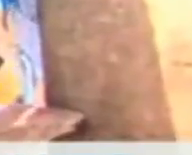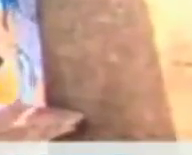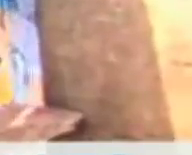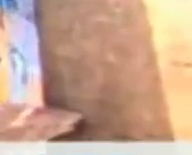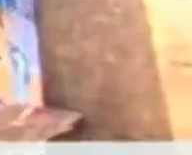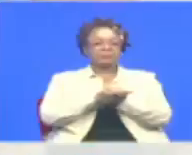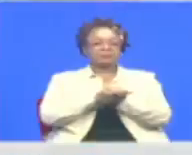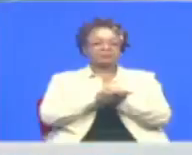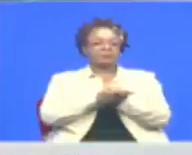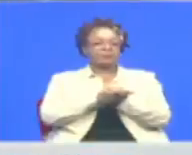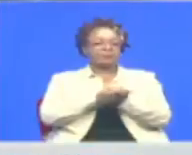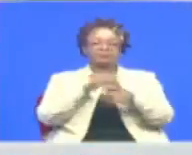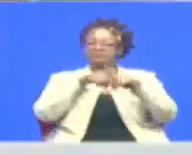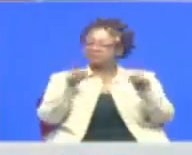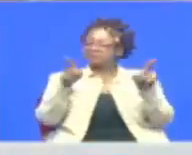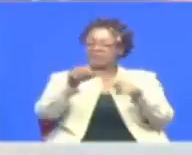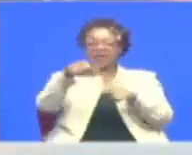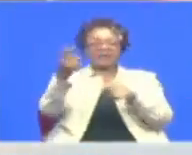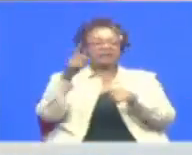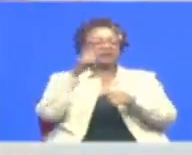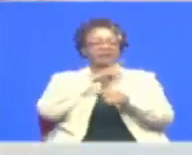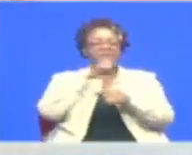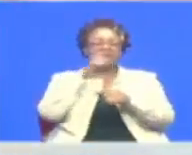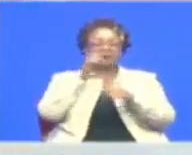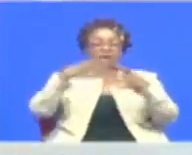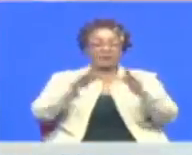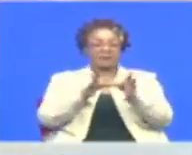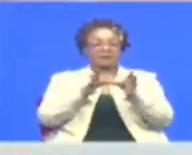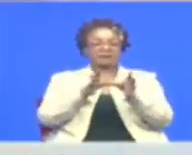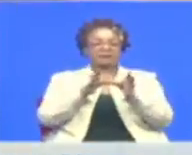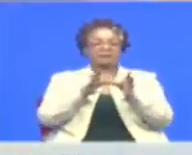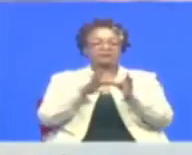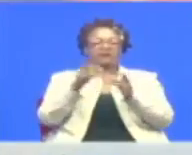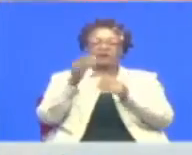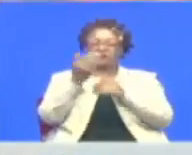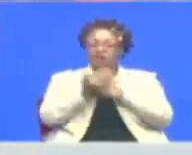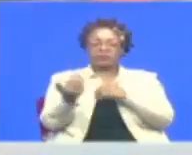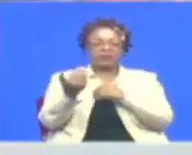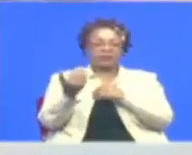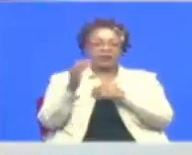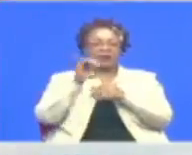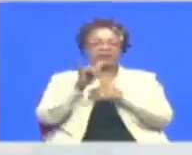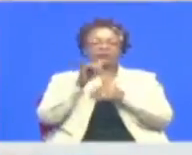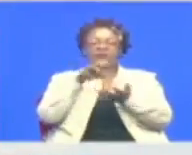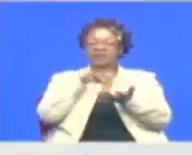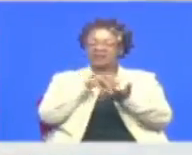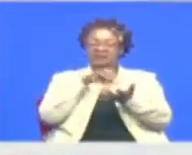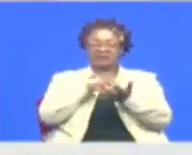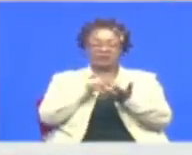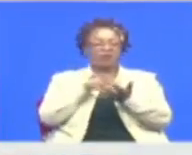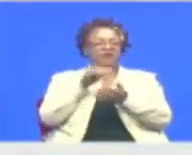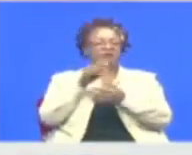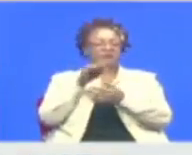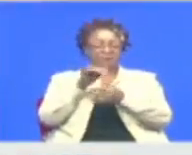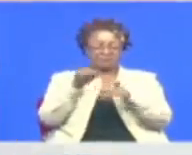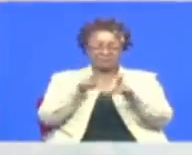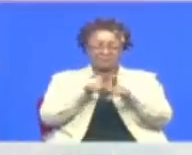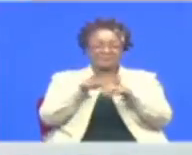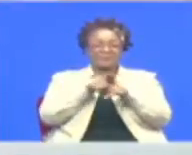But it was another tough phase for the family. For the late general's children, it was a case of a void and